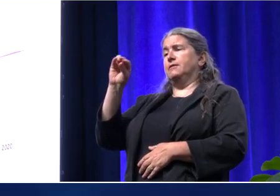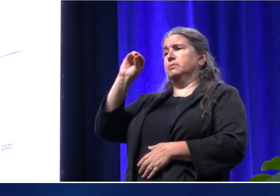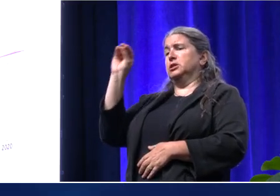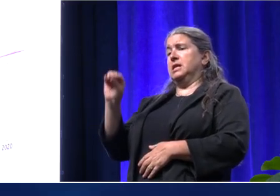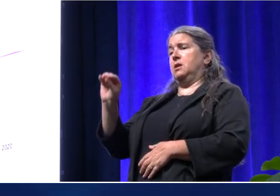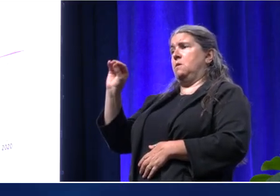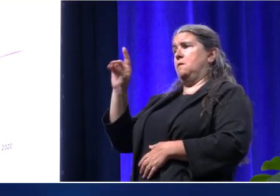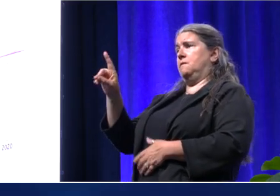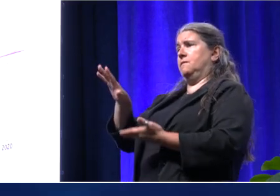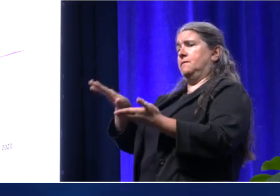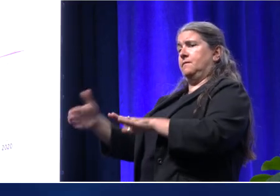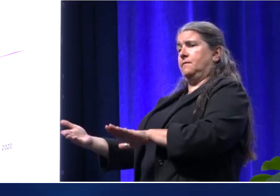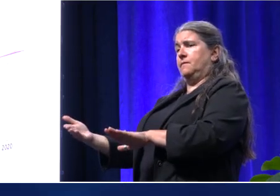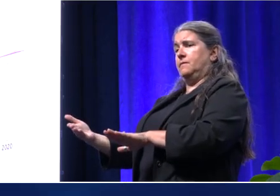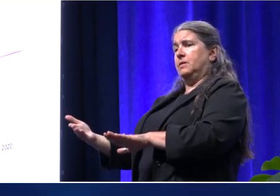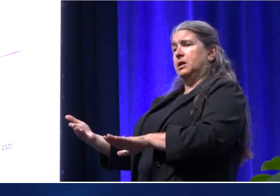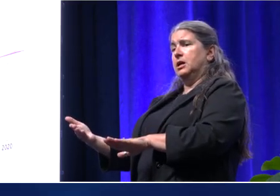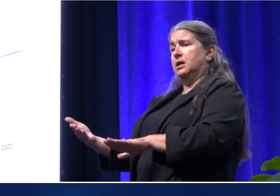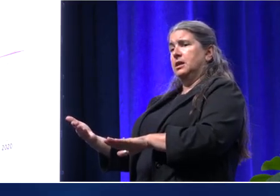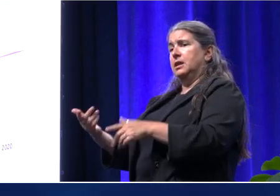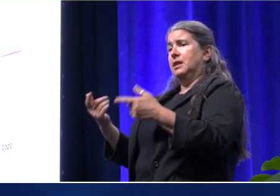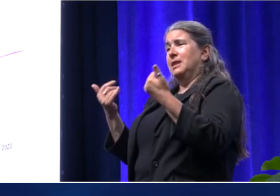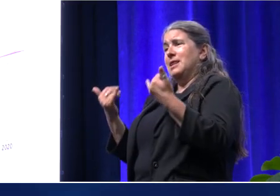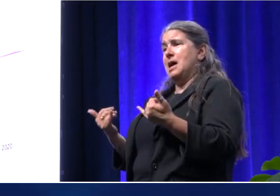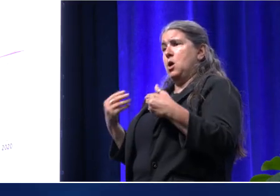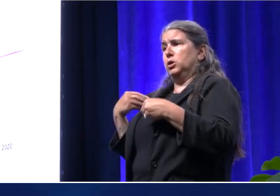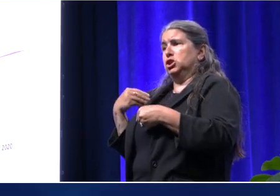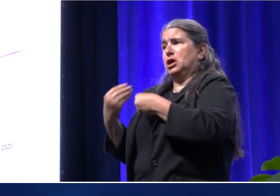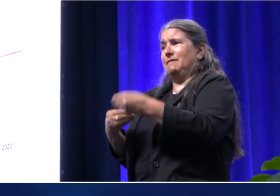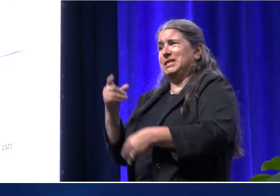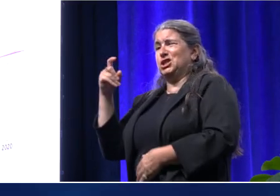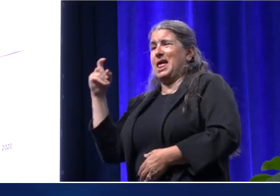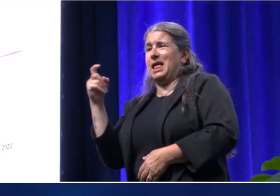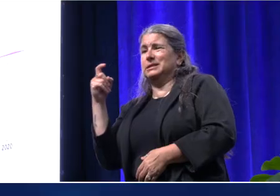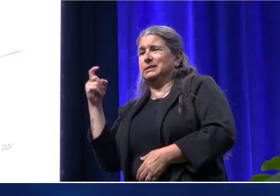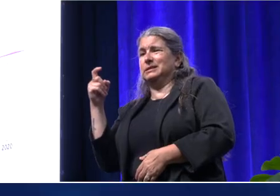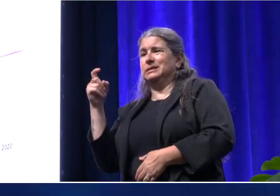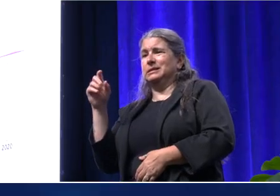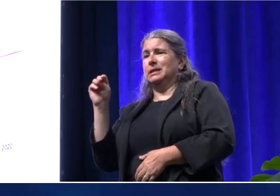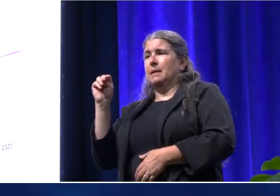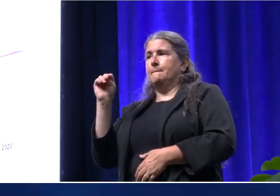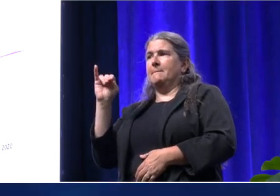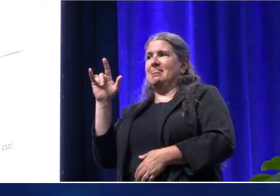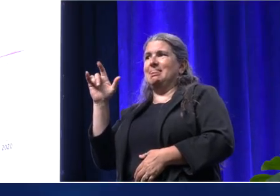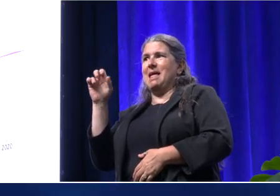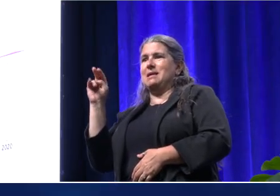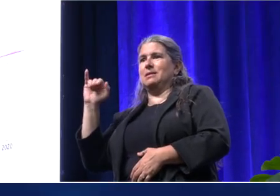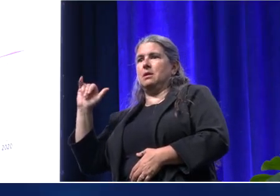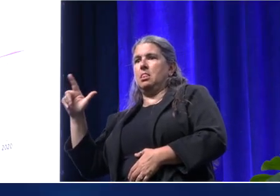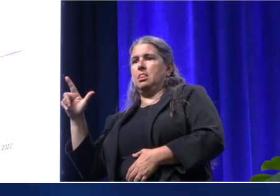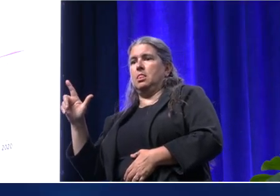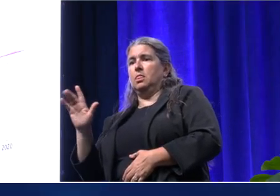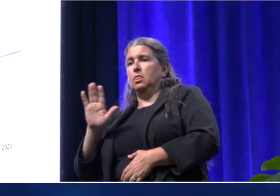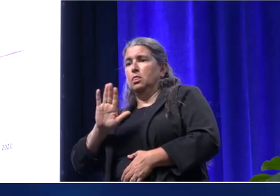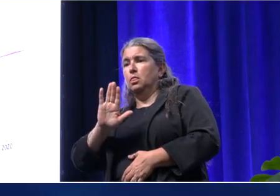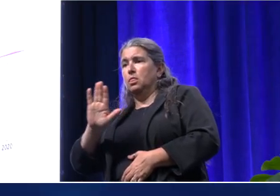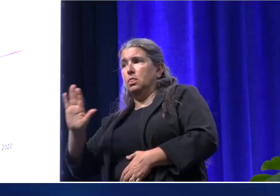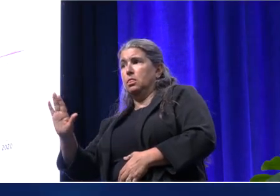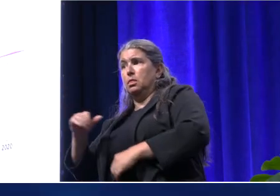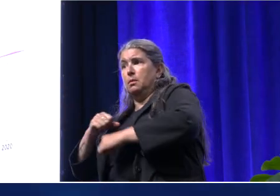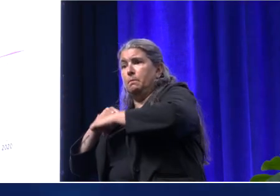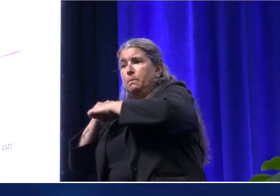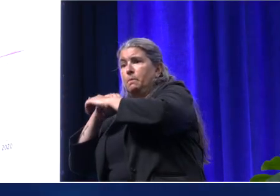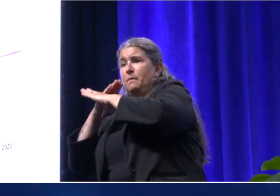happening in Gen X and millennials. Is that who you are targeting your prevention efforts to? If